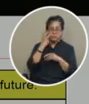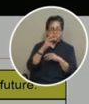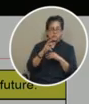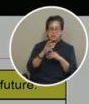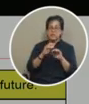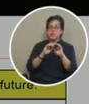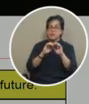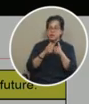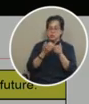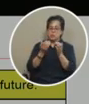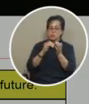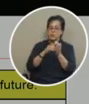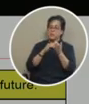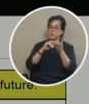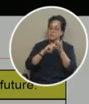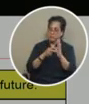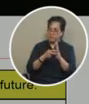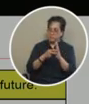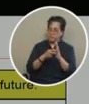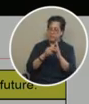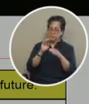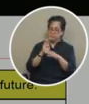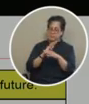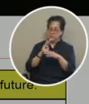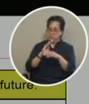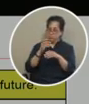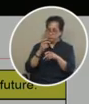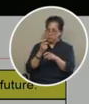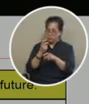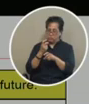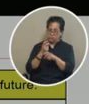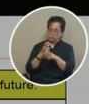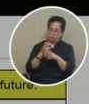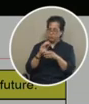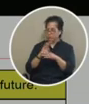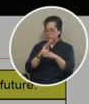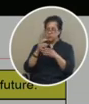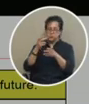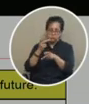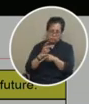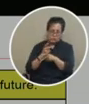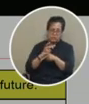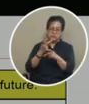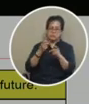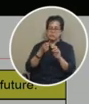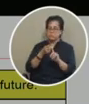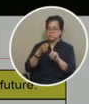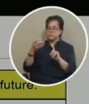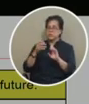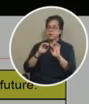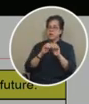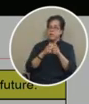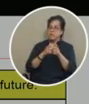a redefined kind of business retention and expansion program that's really going to have to